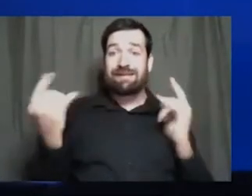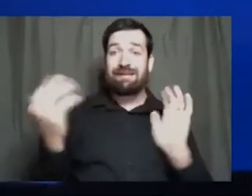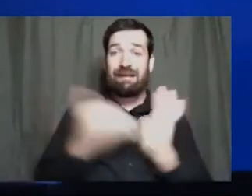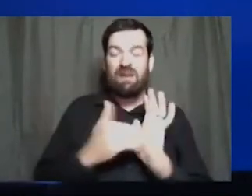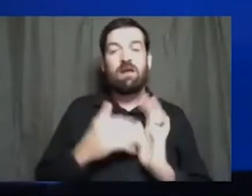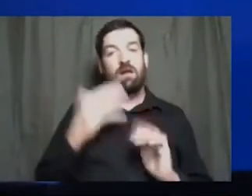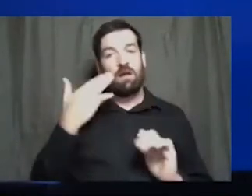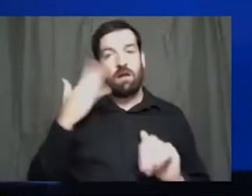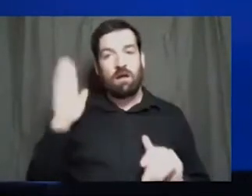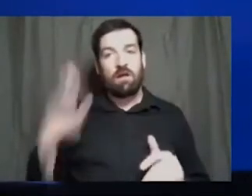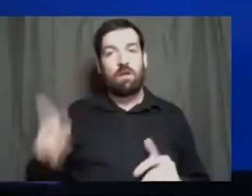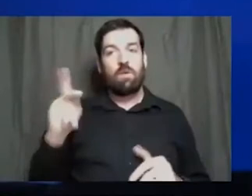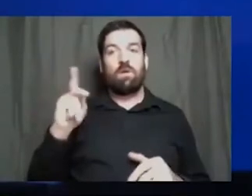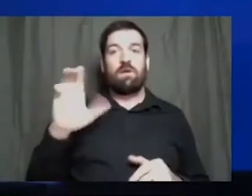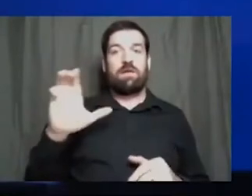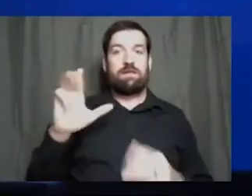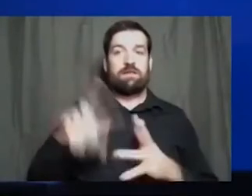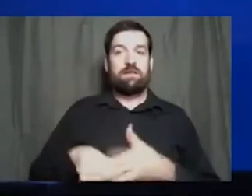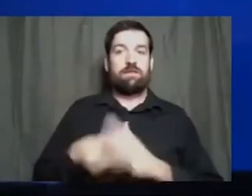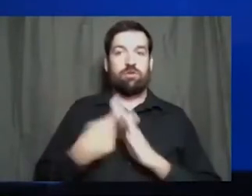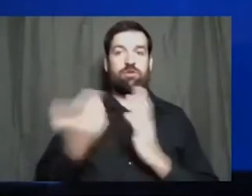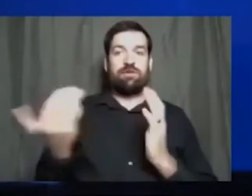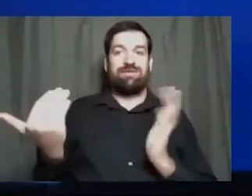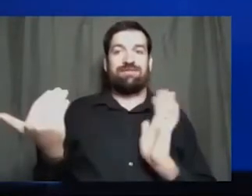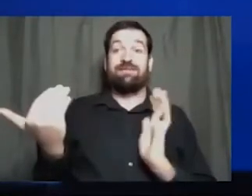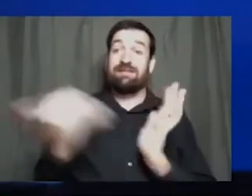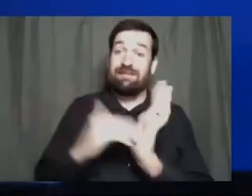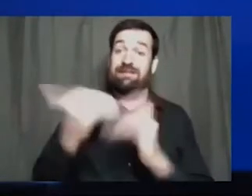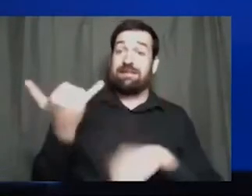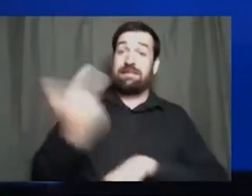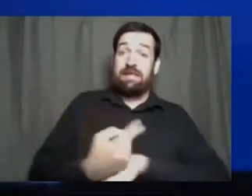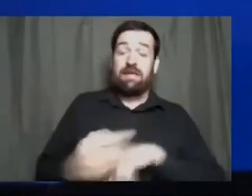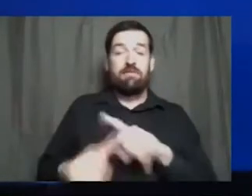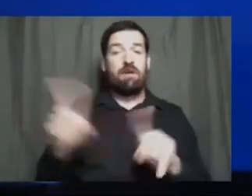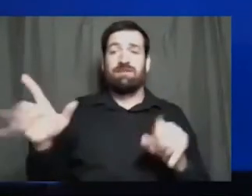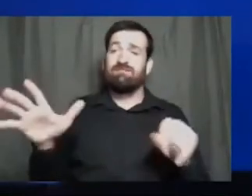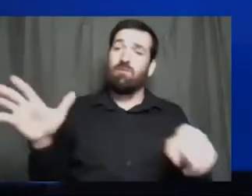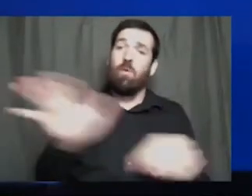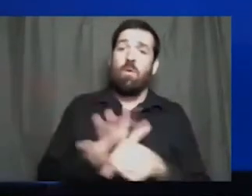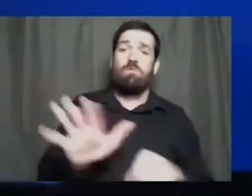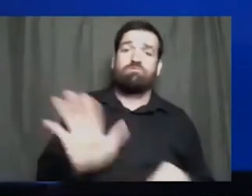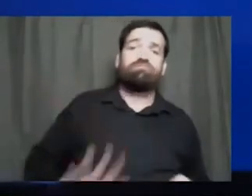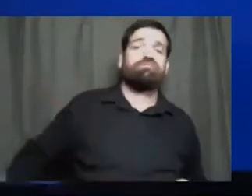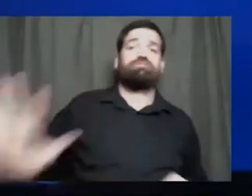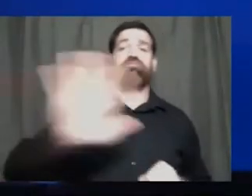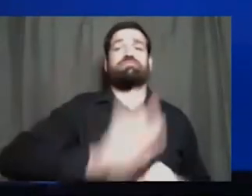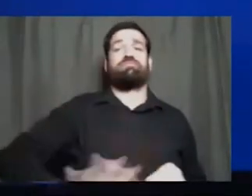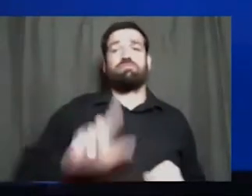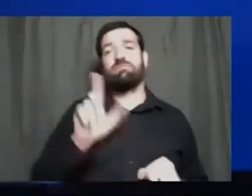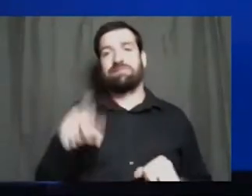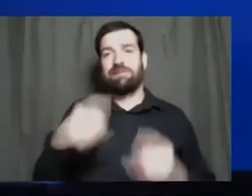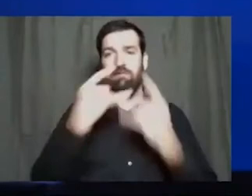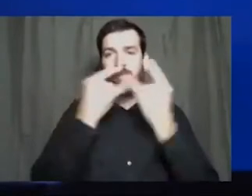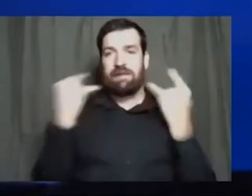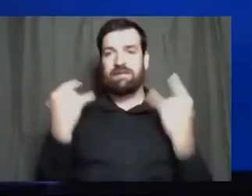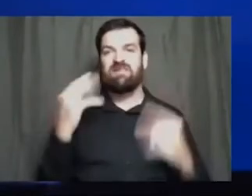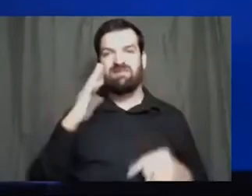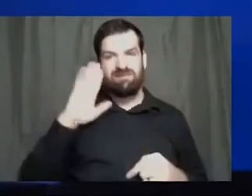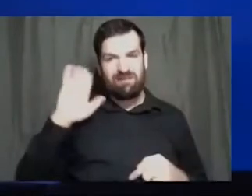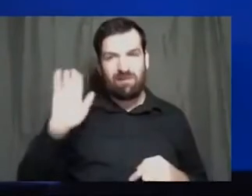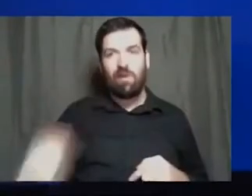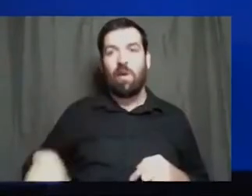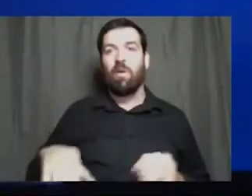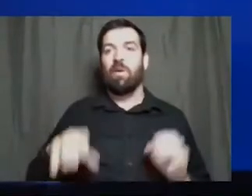but man, the whole darn area, we need to have our masks back on, because that we know can bend and break this